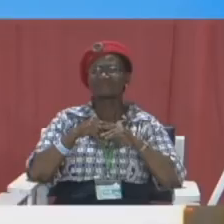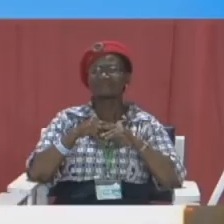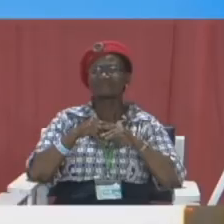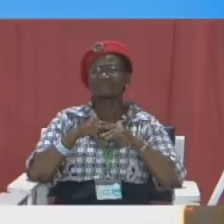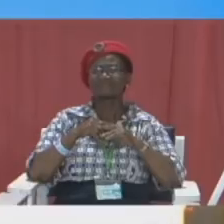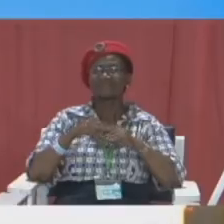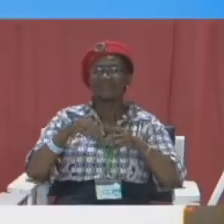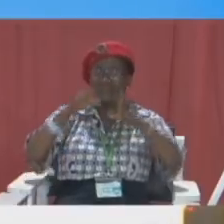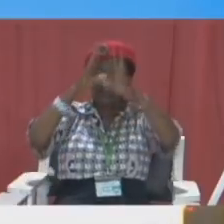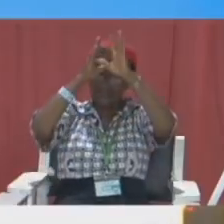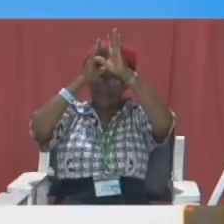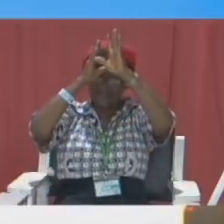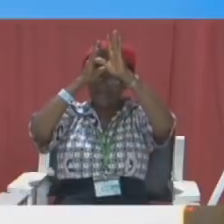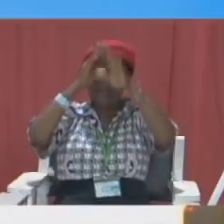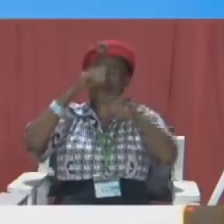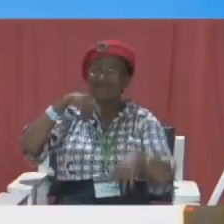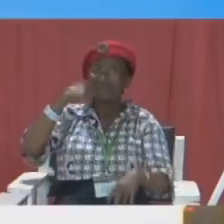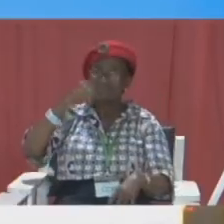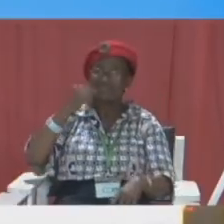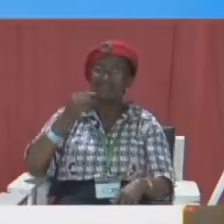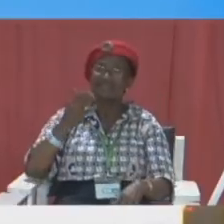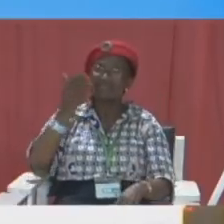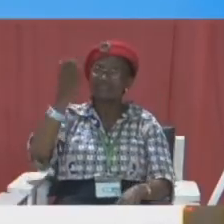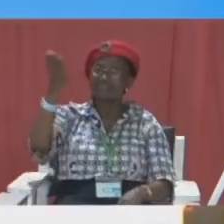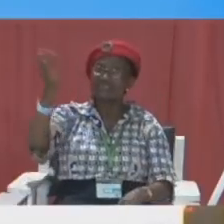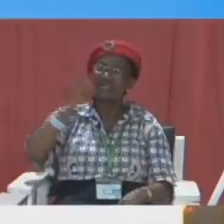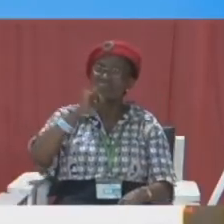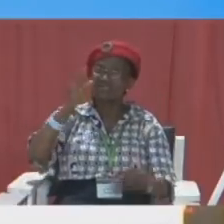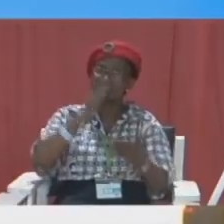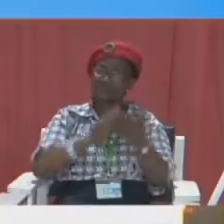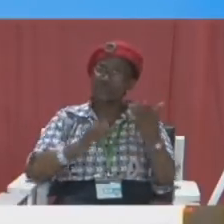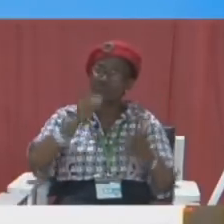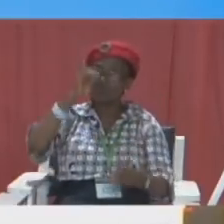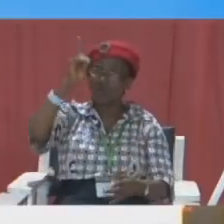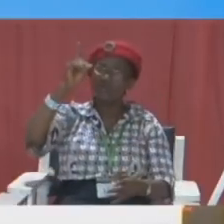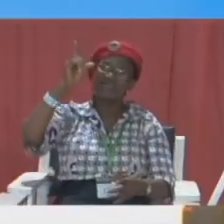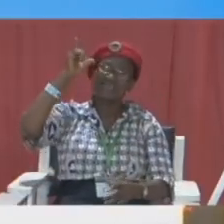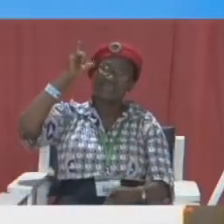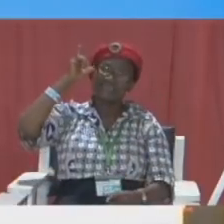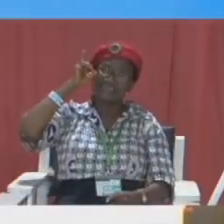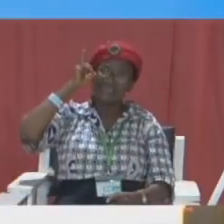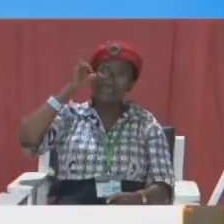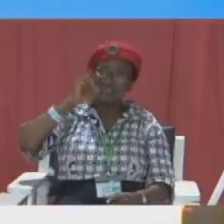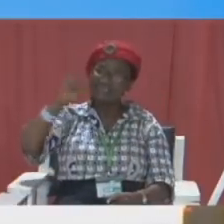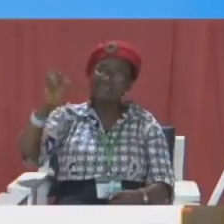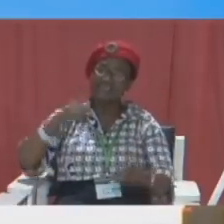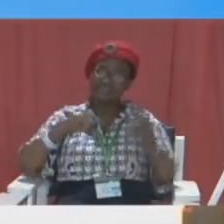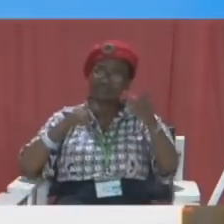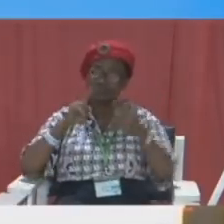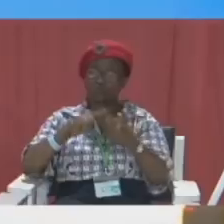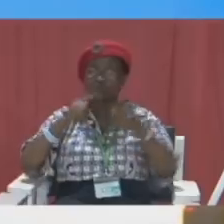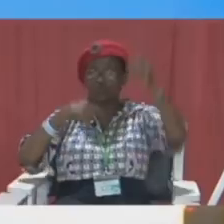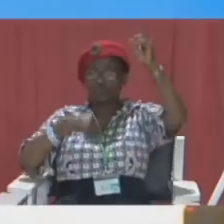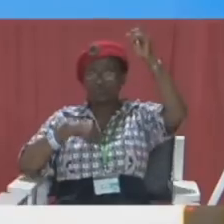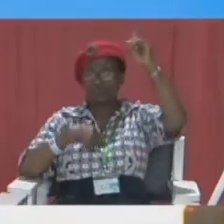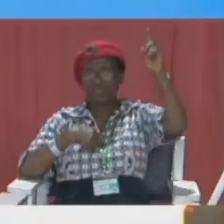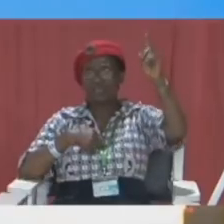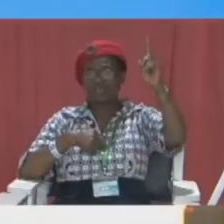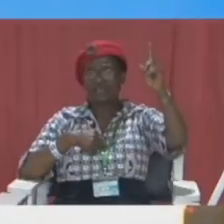Daddy says there's someone listening to me. Daddy so we pe enikan be ni to ngbo mi bi mo se soro yi. Up to